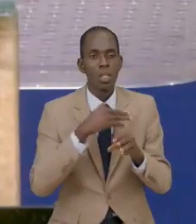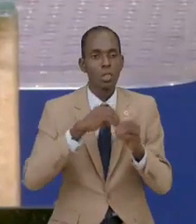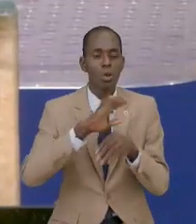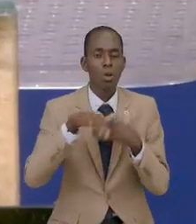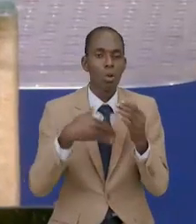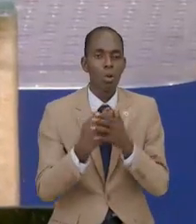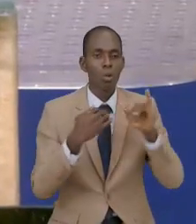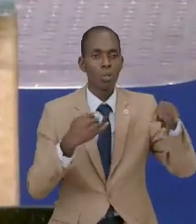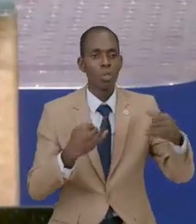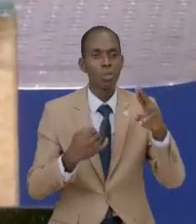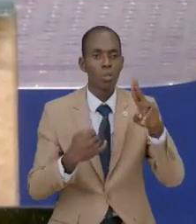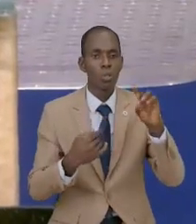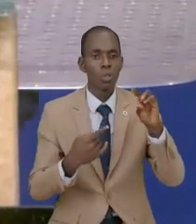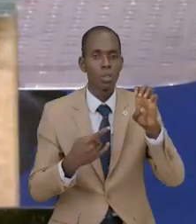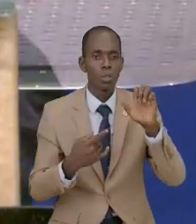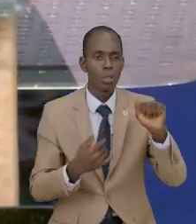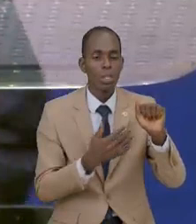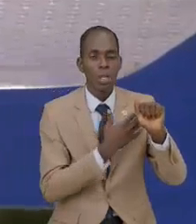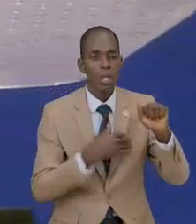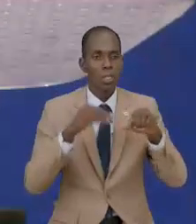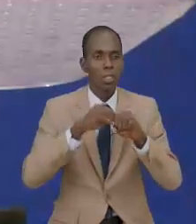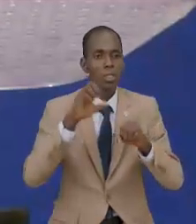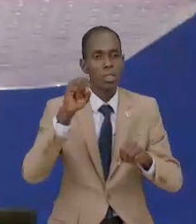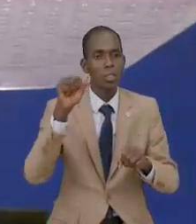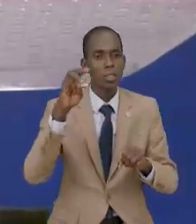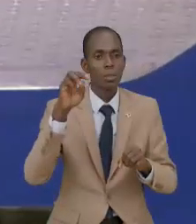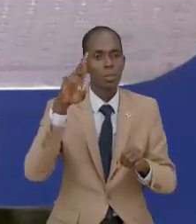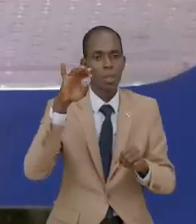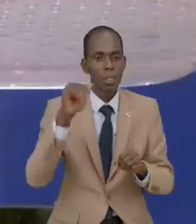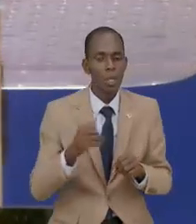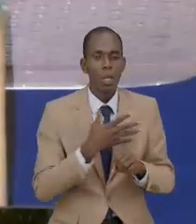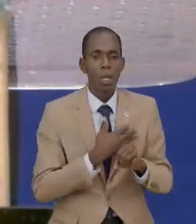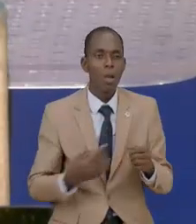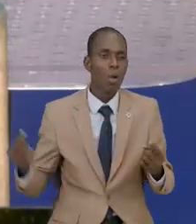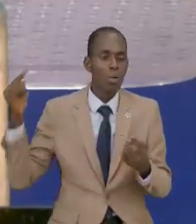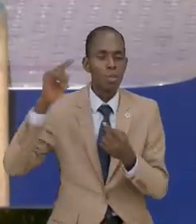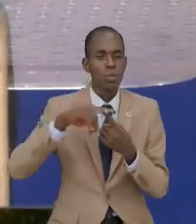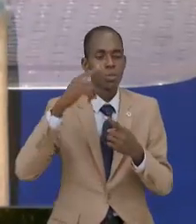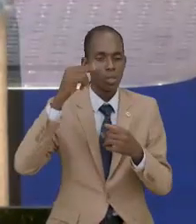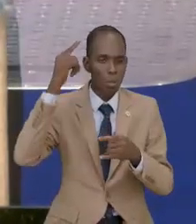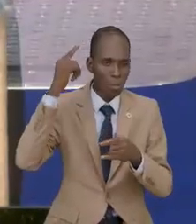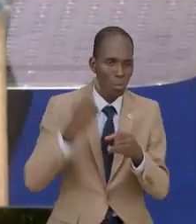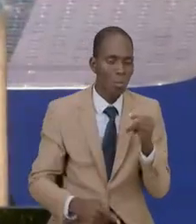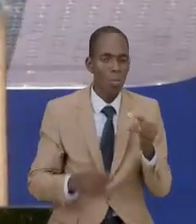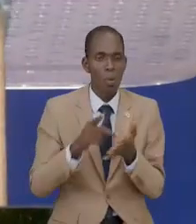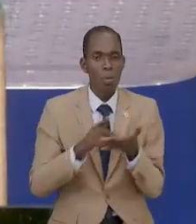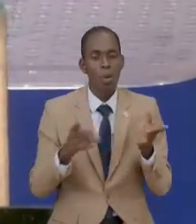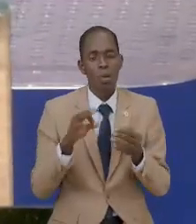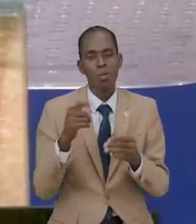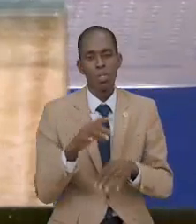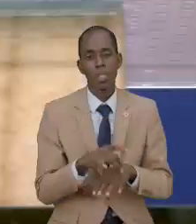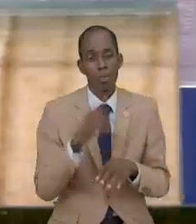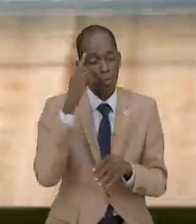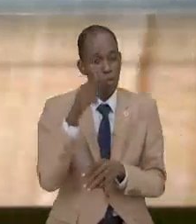in Samaria, and unto the uttermost part of the earth. Those who are going